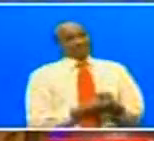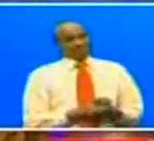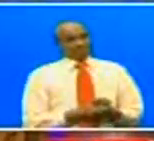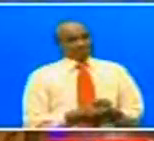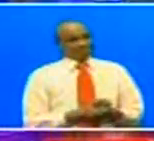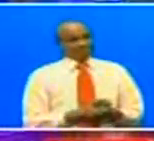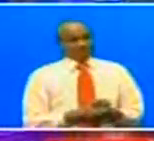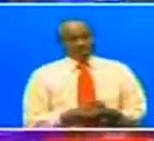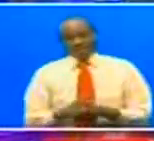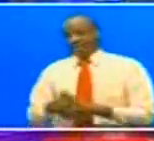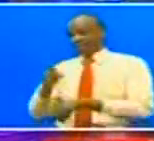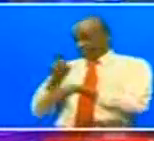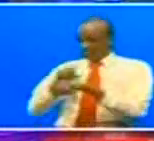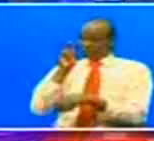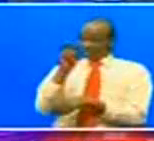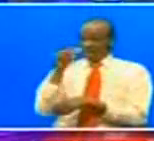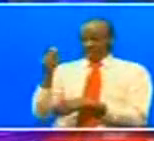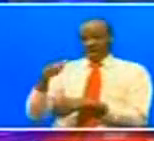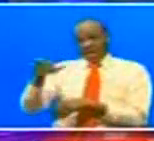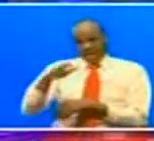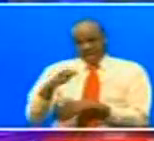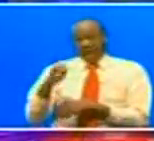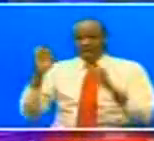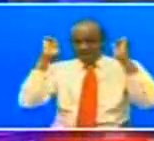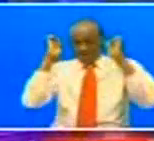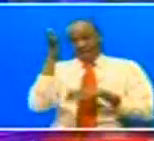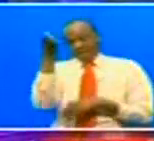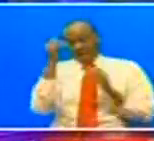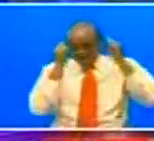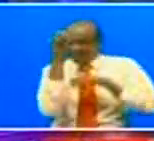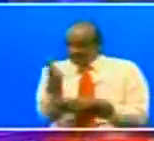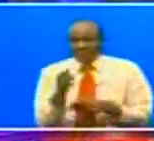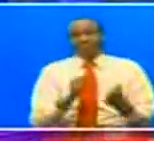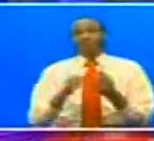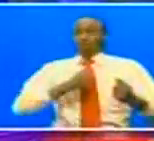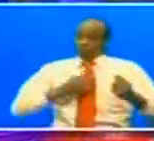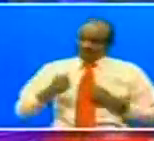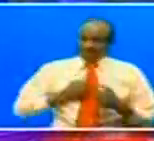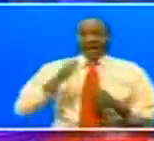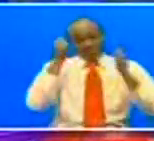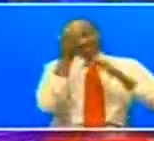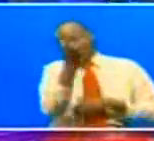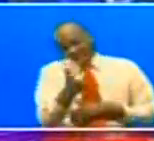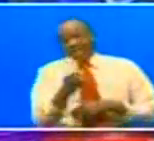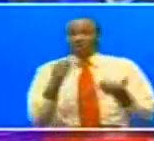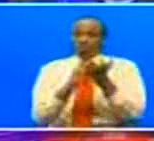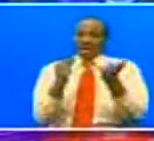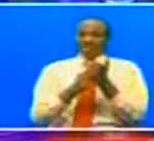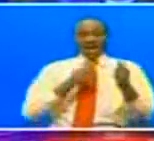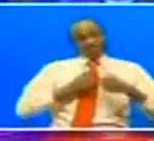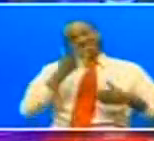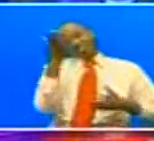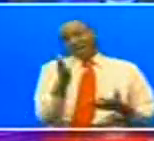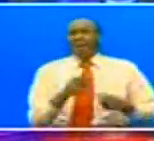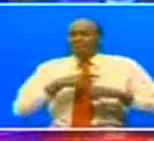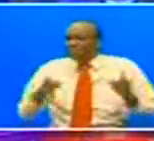When you look around the region of Belosi, you see Ethiopia has troops in Somalia, so does Rwanda, so does Uganda, and of course Kenya.